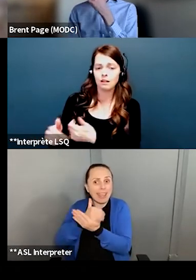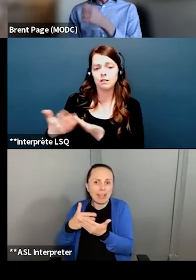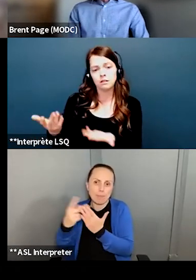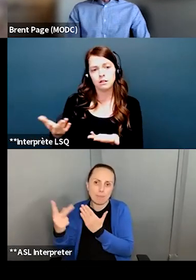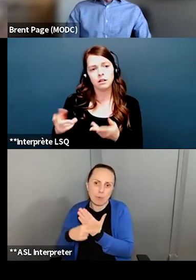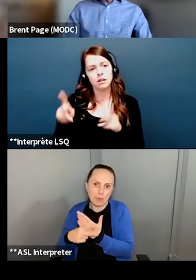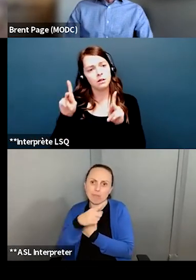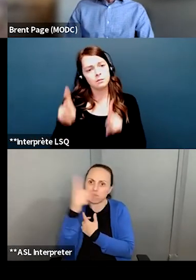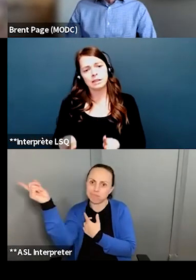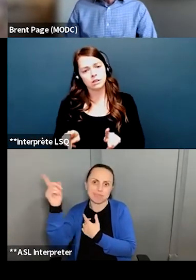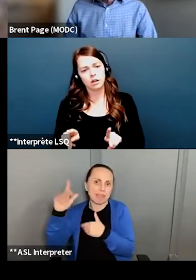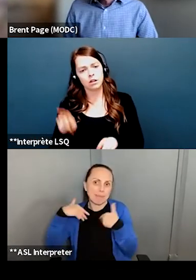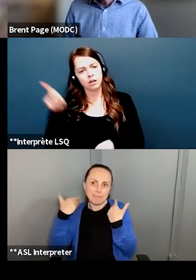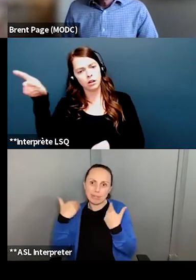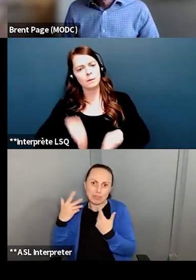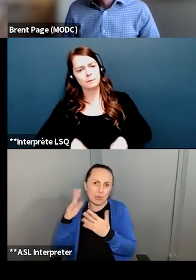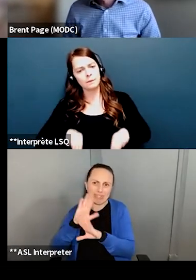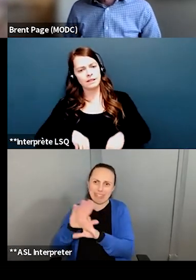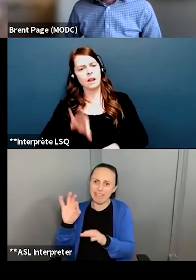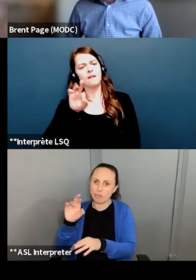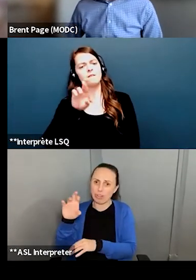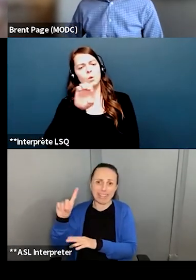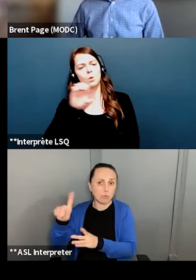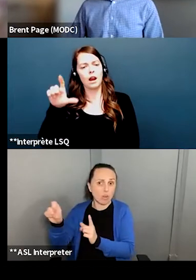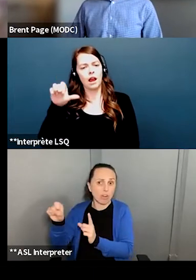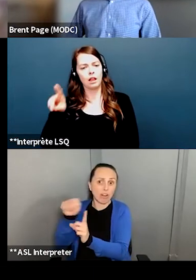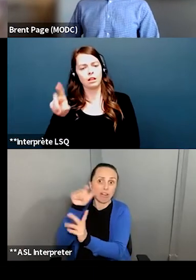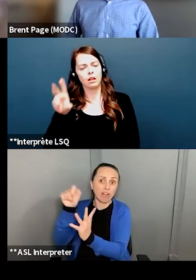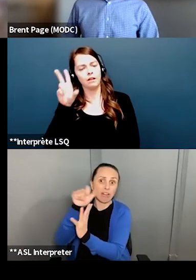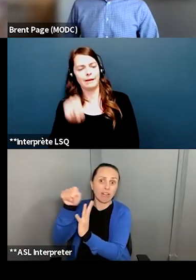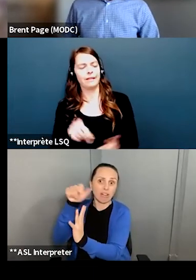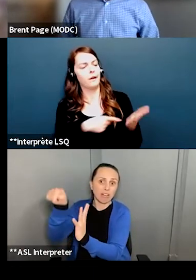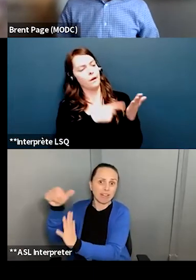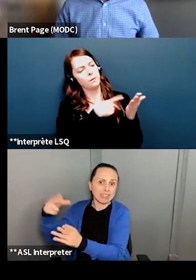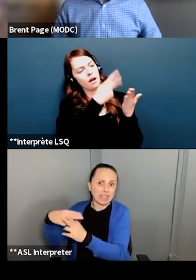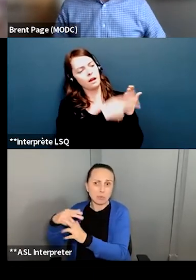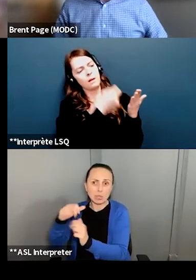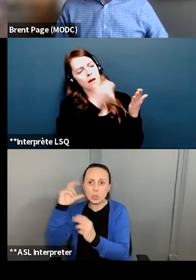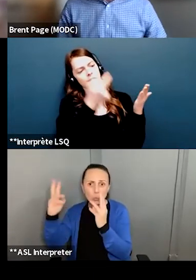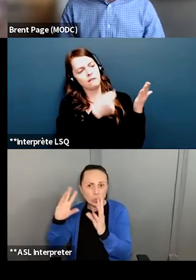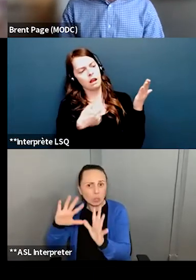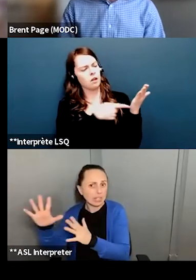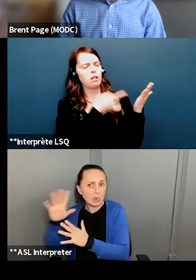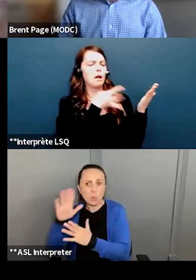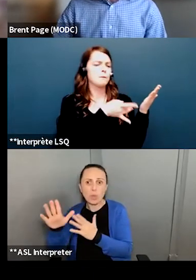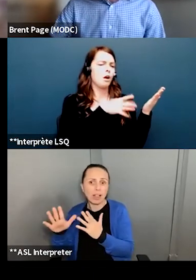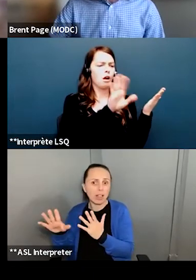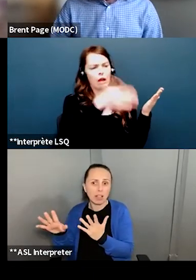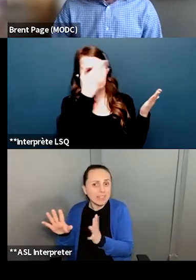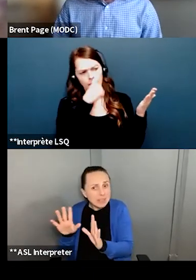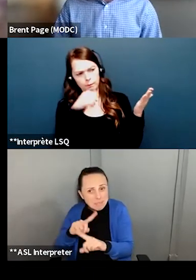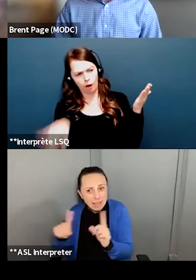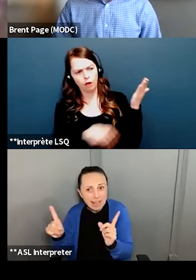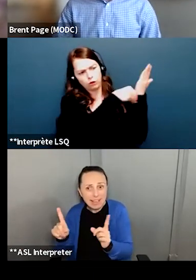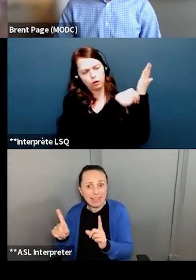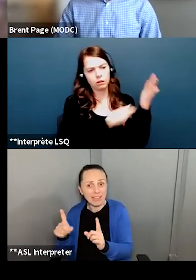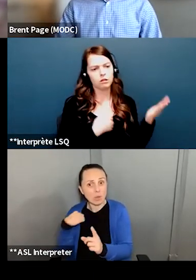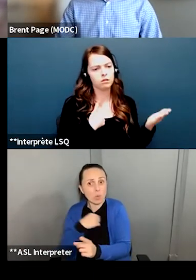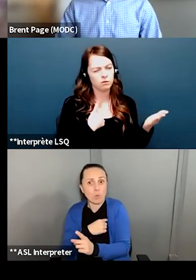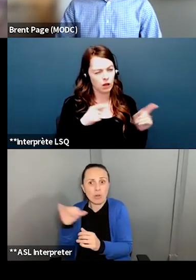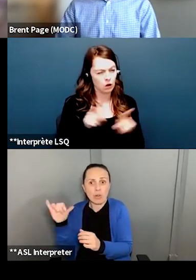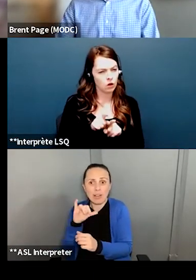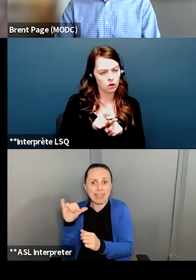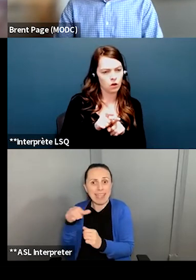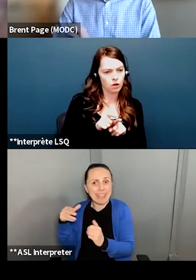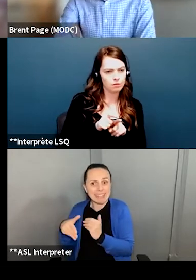like Minister Freeland saying, we're getting rid of this one's temporary, don't worry, we're going to pull that one. So we're like the mighty